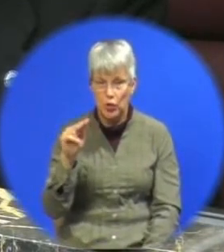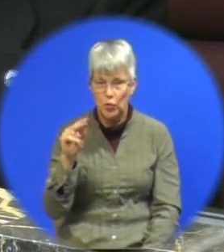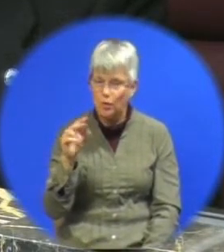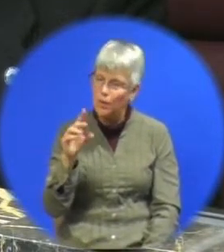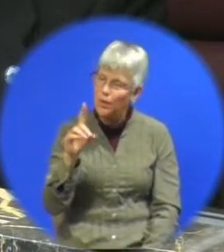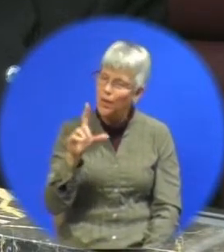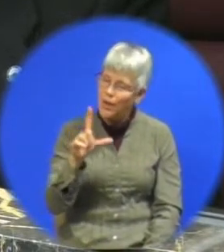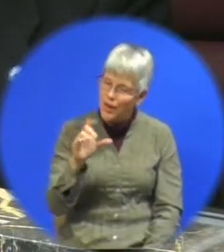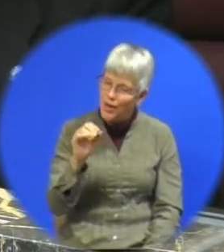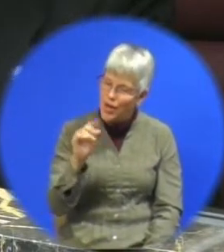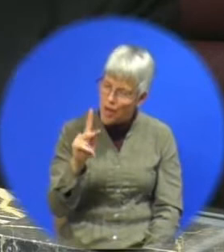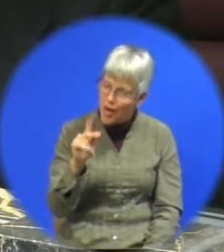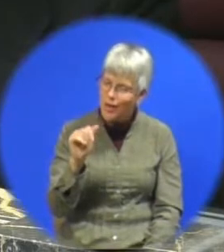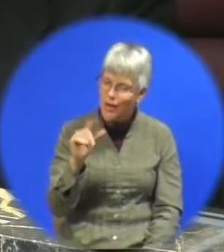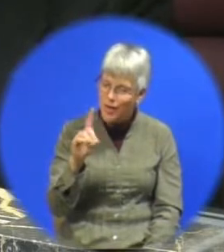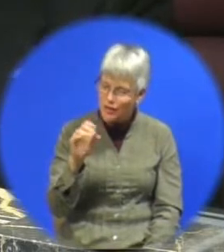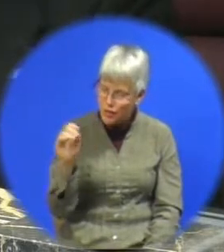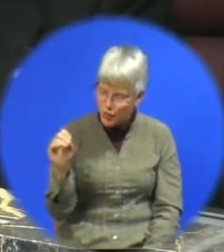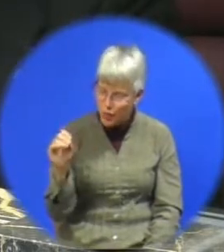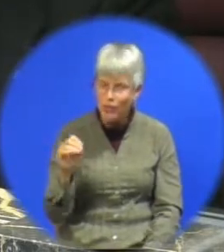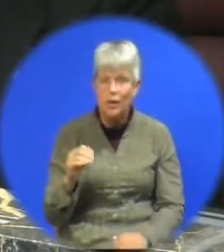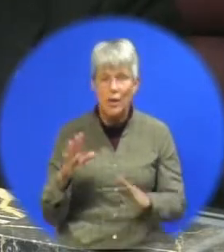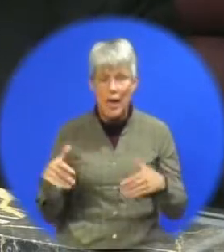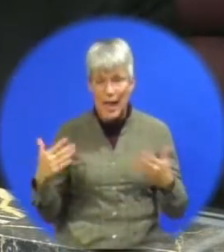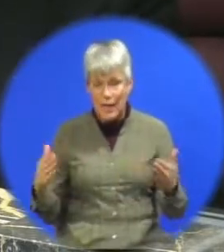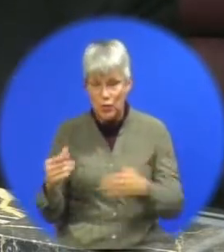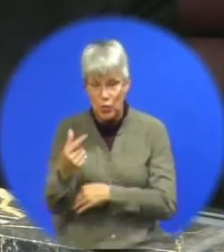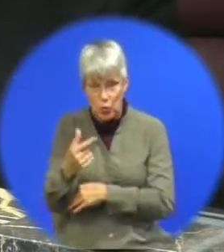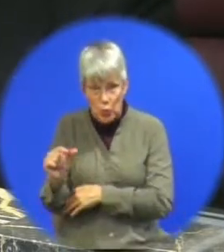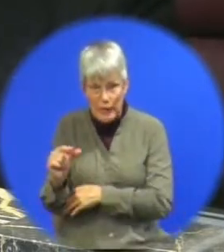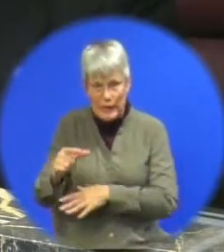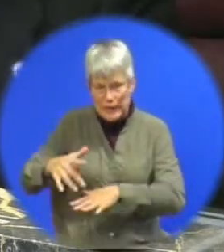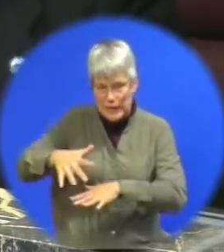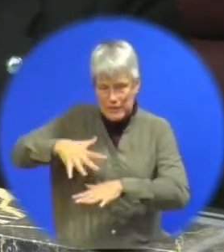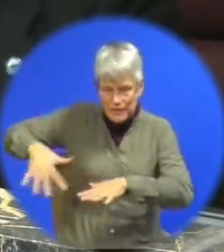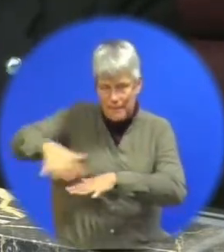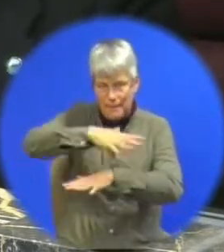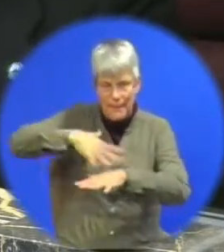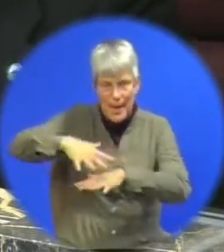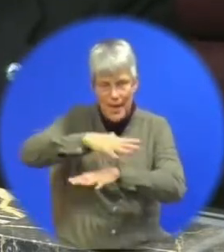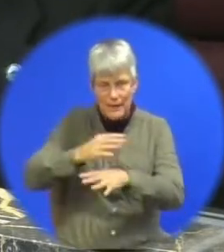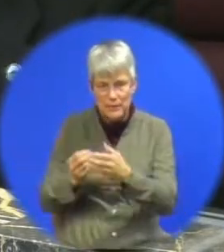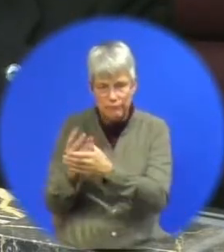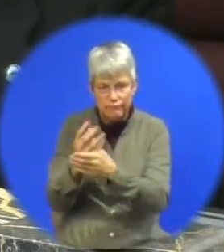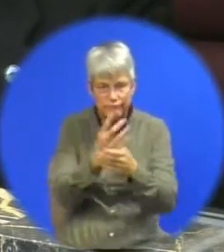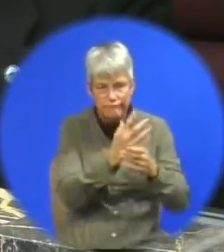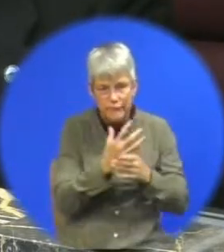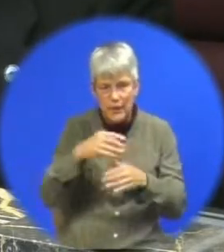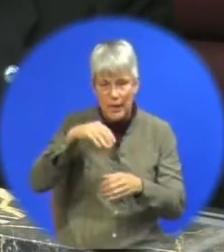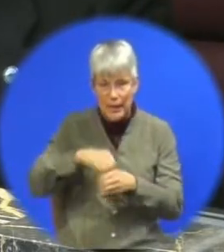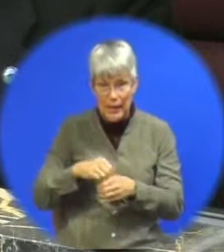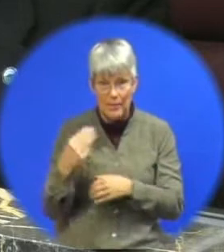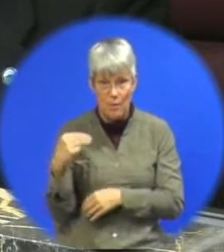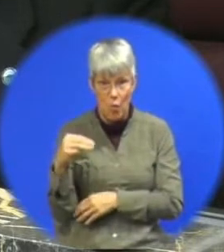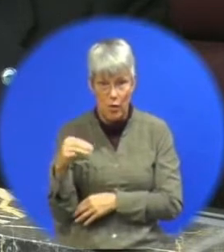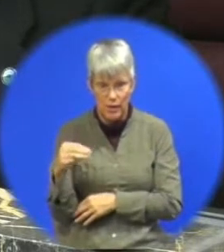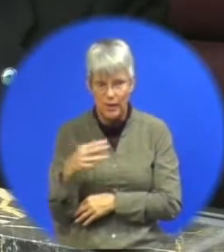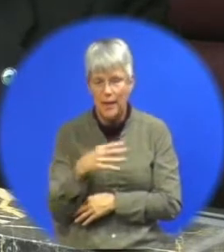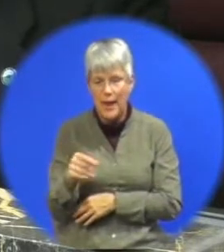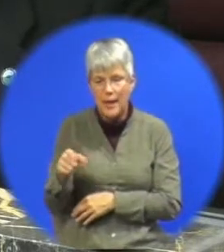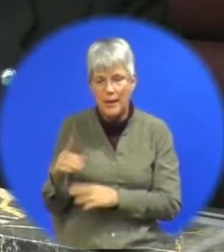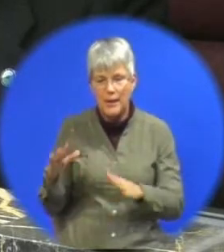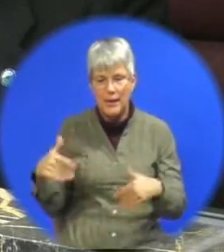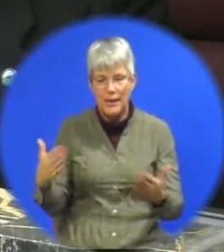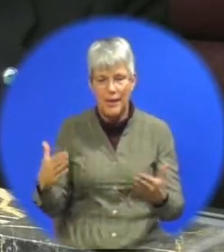space, adding to the treescape of Morganton. And whereas Joseph Scott Luckadoo gave of his time